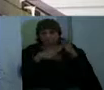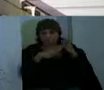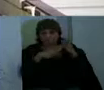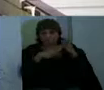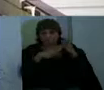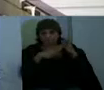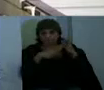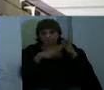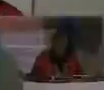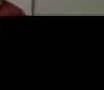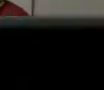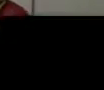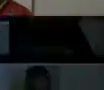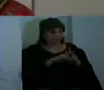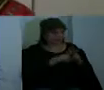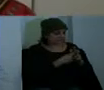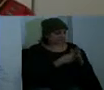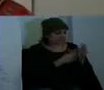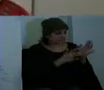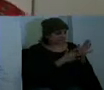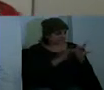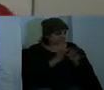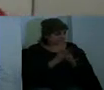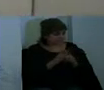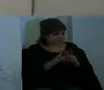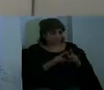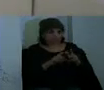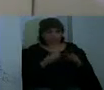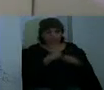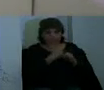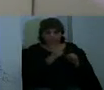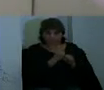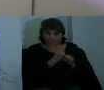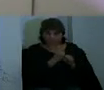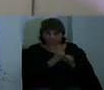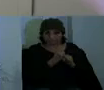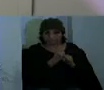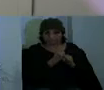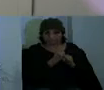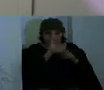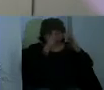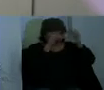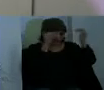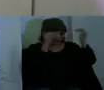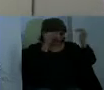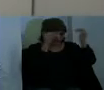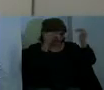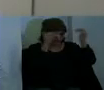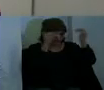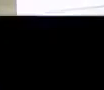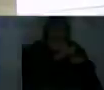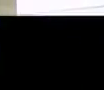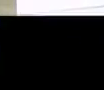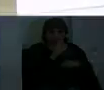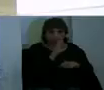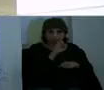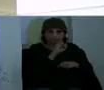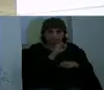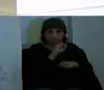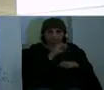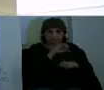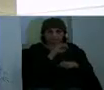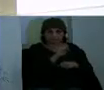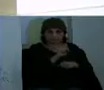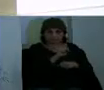created the heavens and the earth in Genesis. God created man in his own image. In the image of God